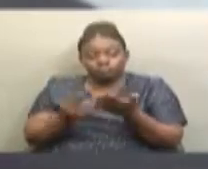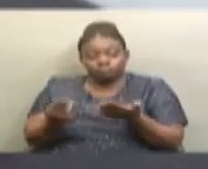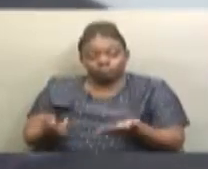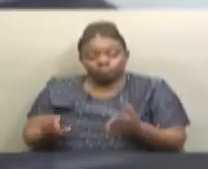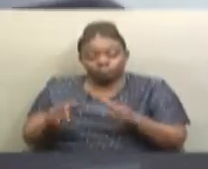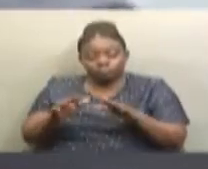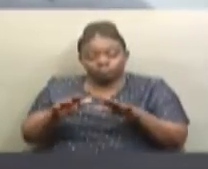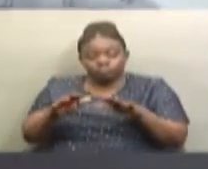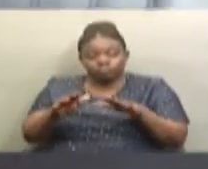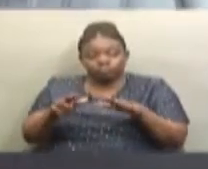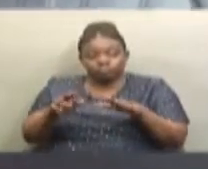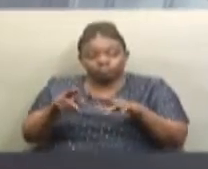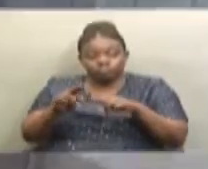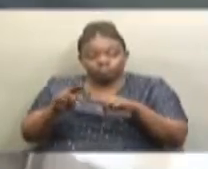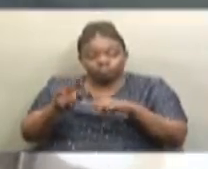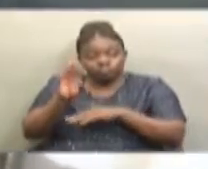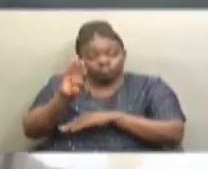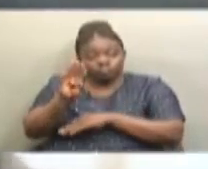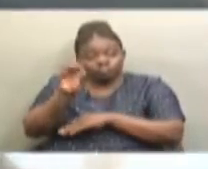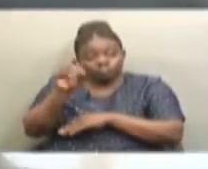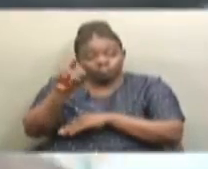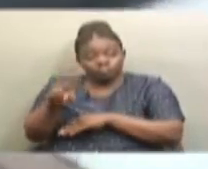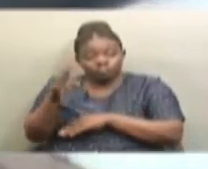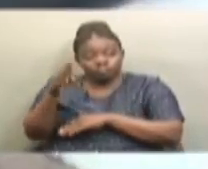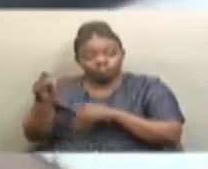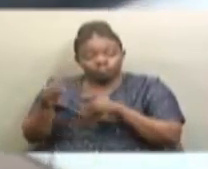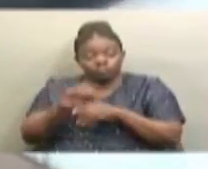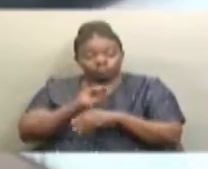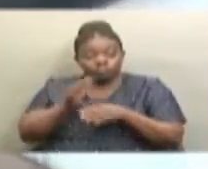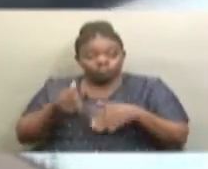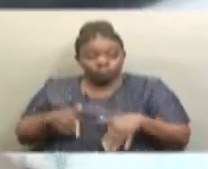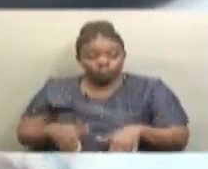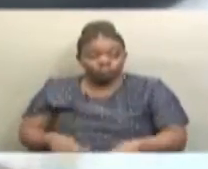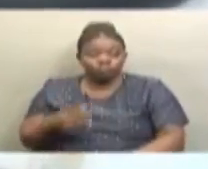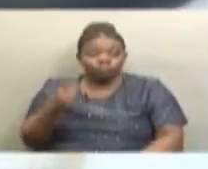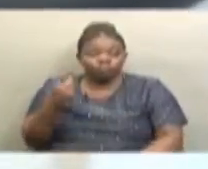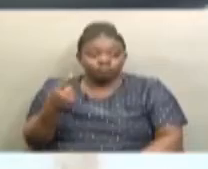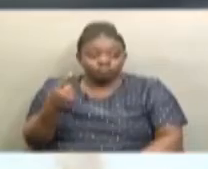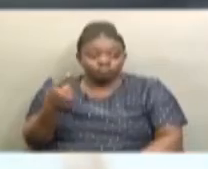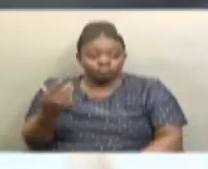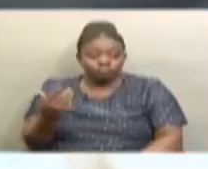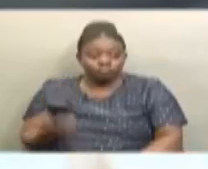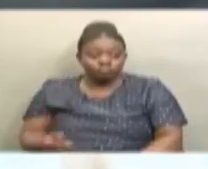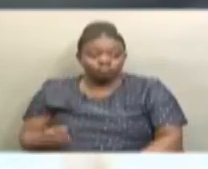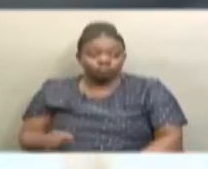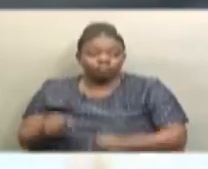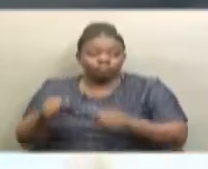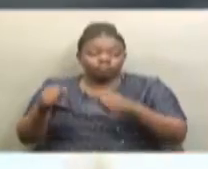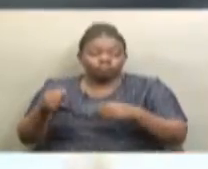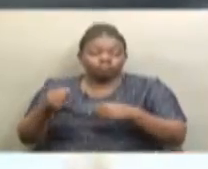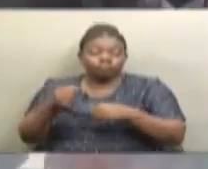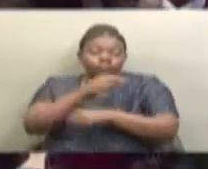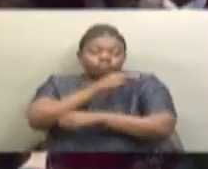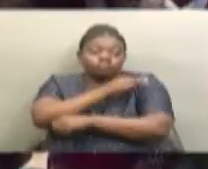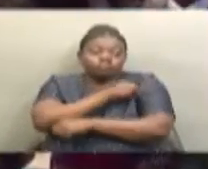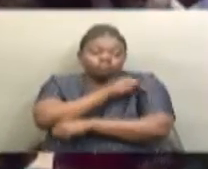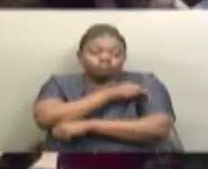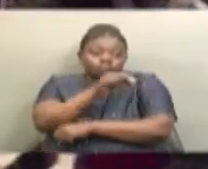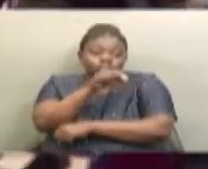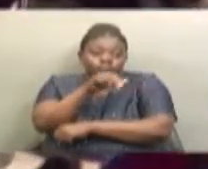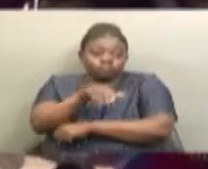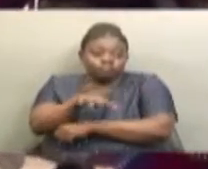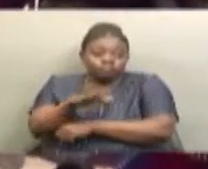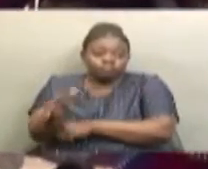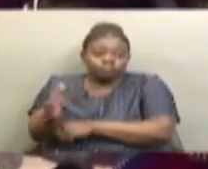ebitanda eby'abalwadde bina byokka ate abakyala abazaala balina ekitanda kimu. Akulira eddwaliro lino Conorius